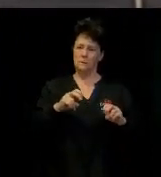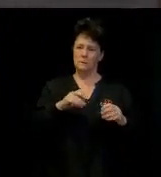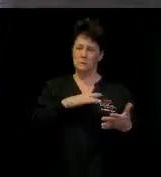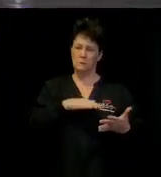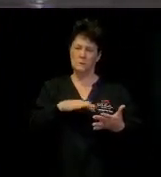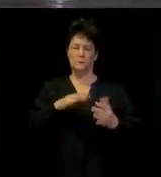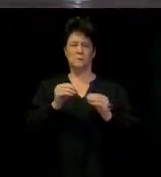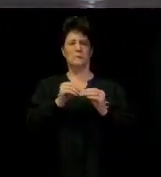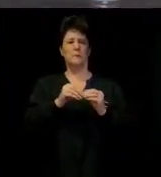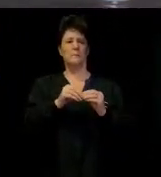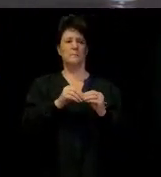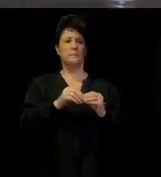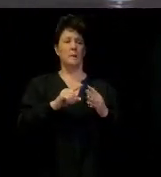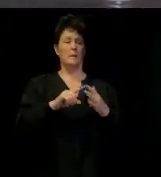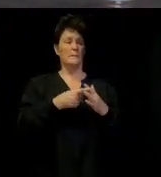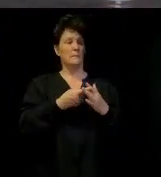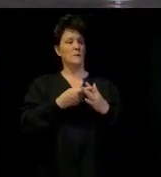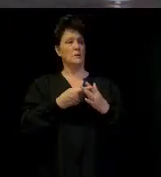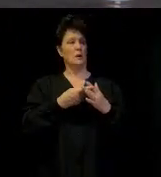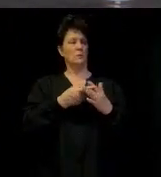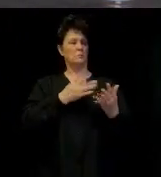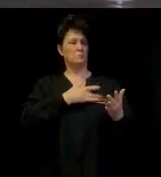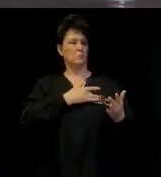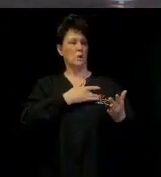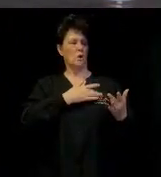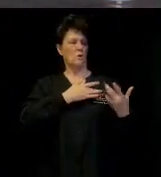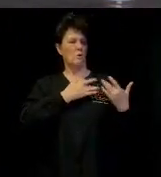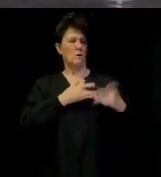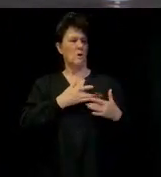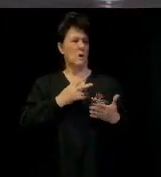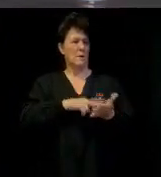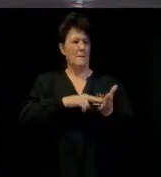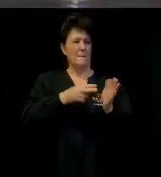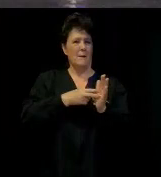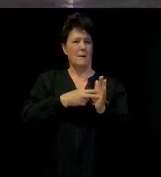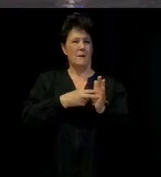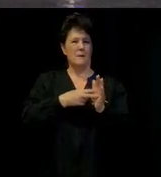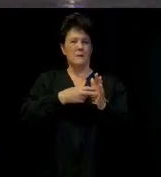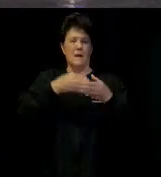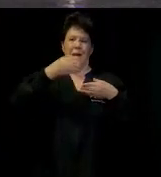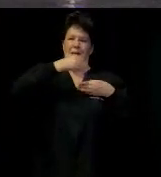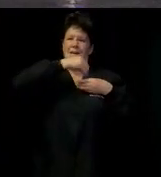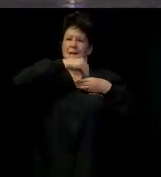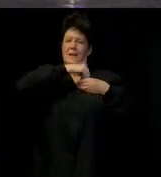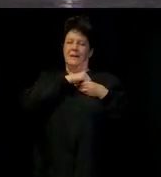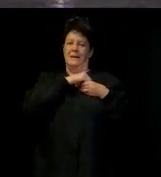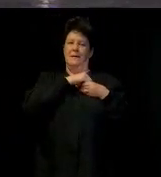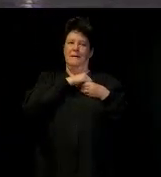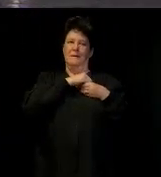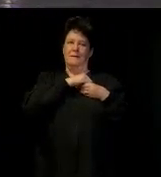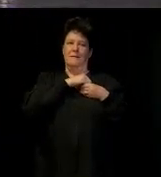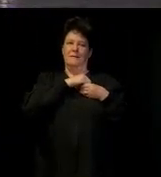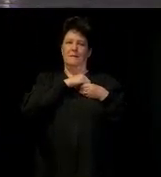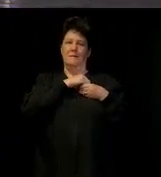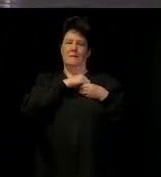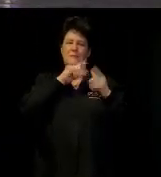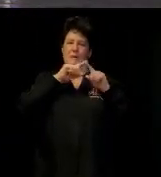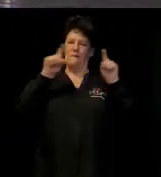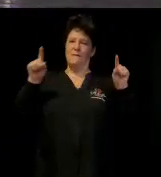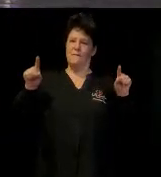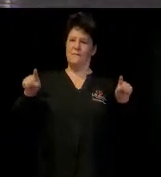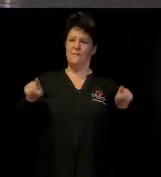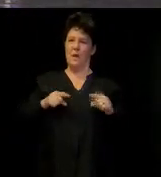when you begin to dig in what the word heart means, it means the inward part. It means the framework. It